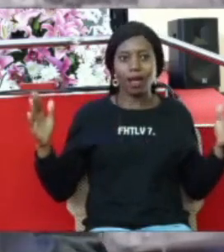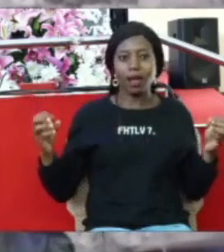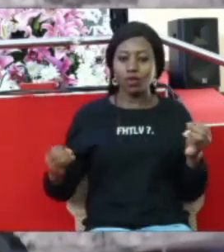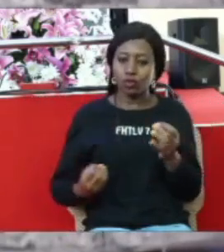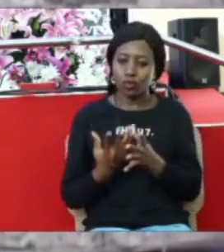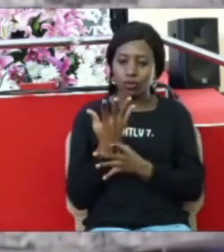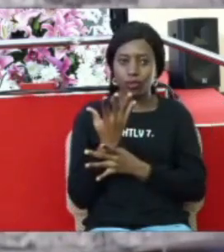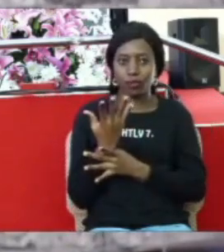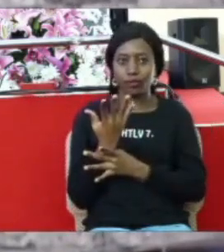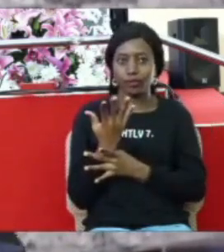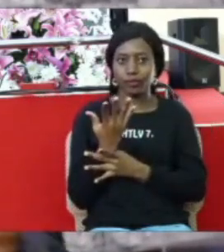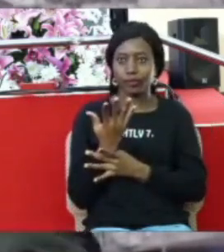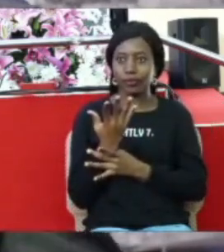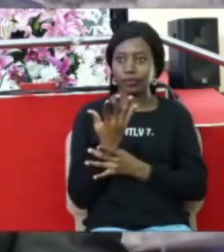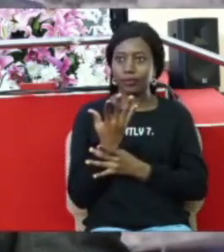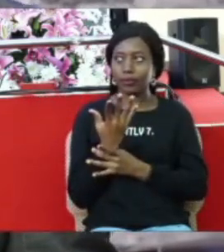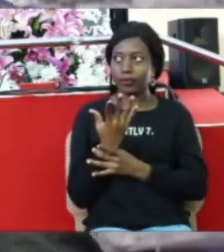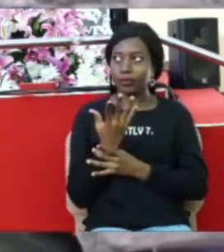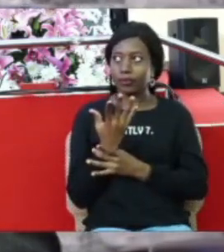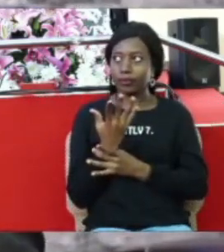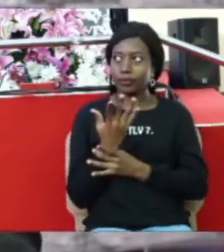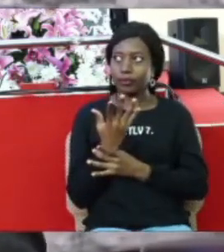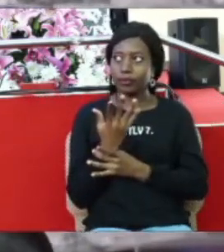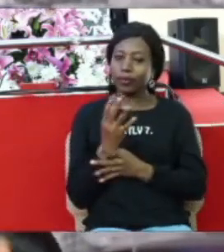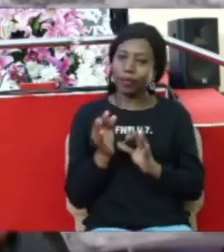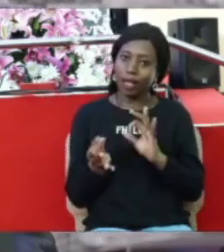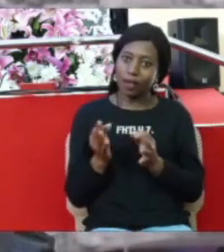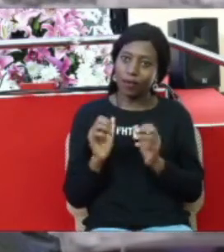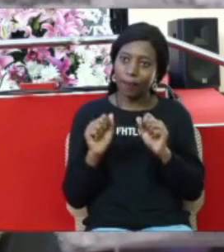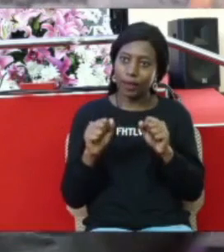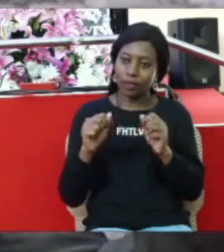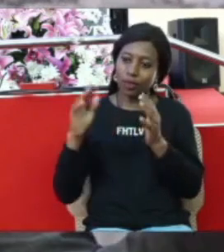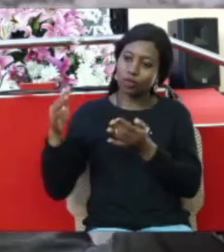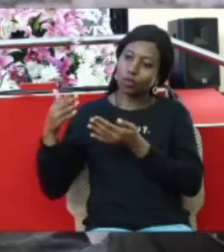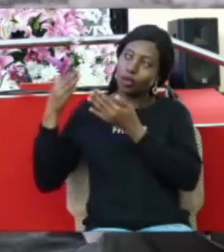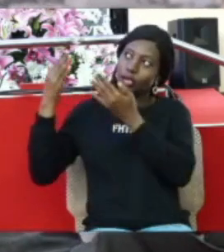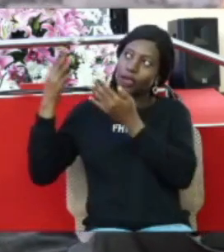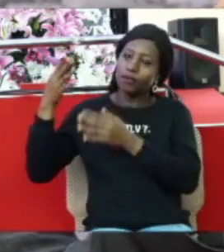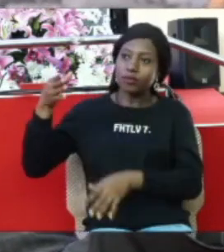a release is when I can give it to God and not sweat in my palm